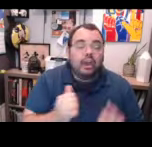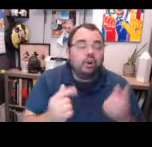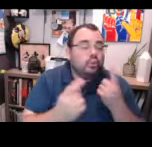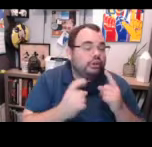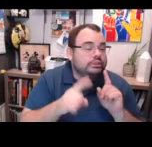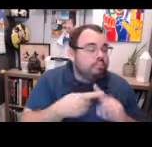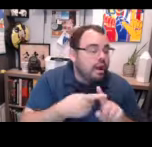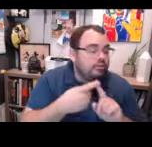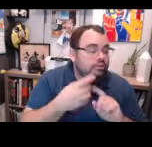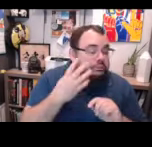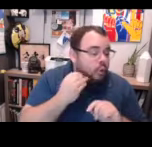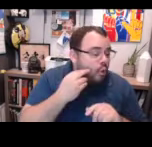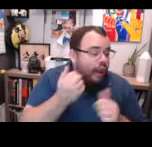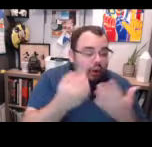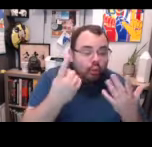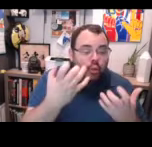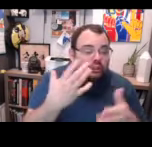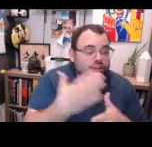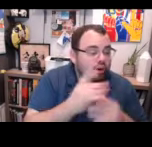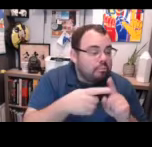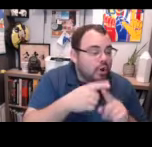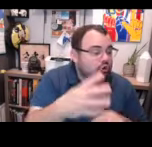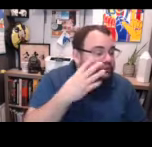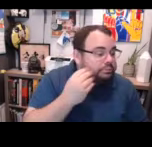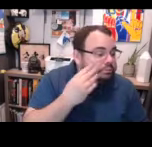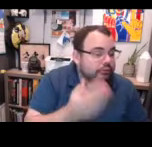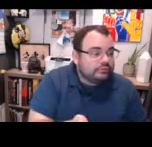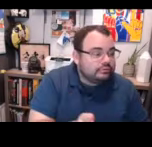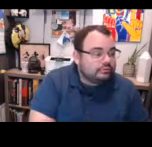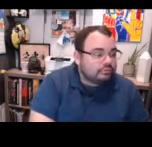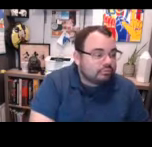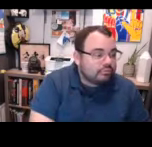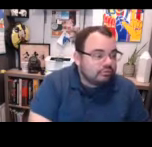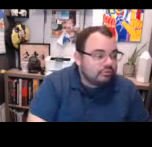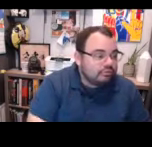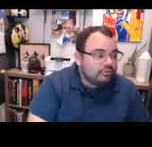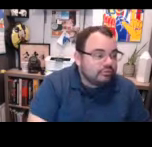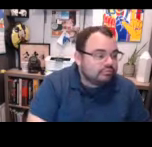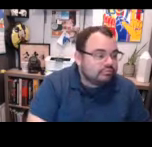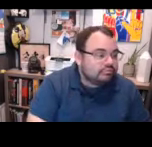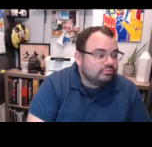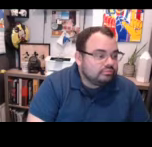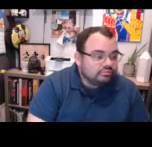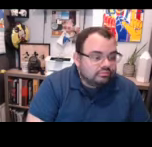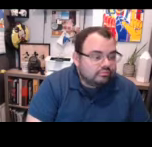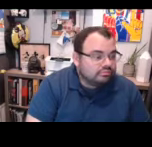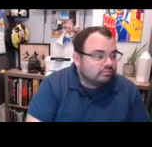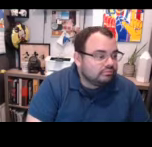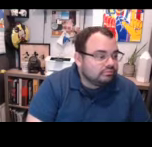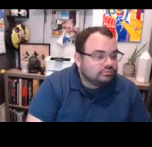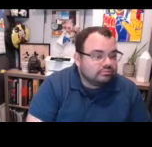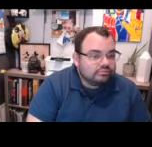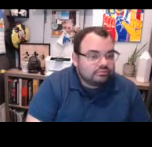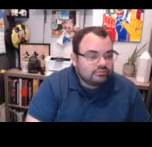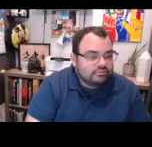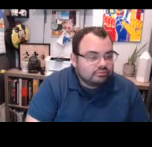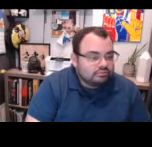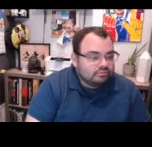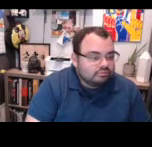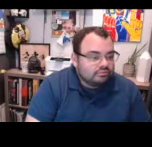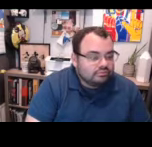close to you. So this has been my experience. Does anyone have any questions about my experience, or would you like to share about